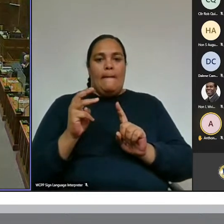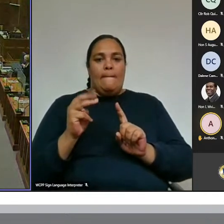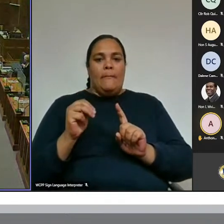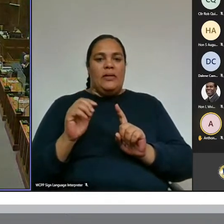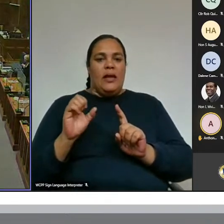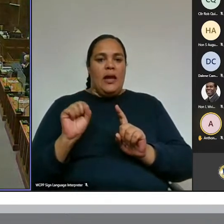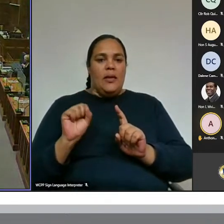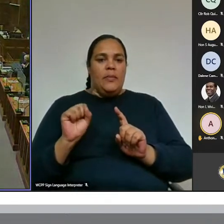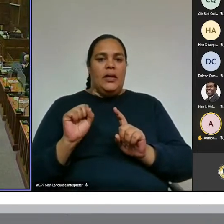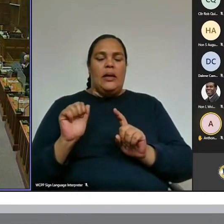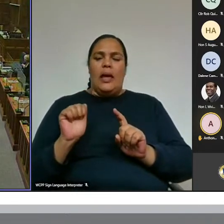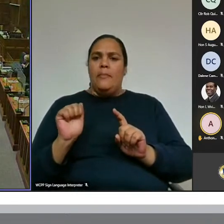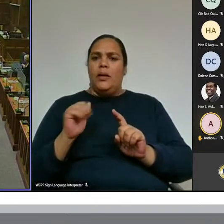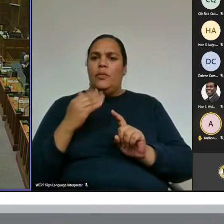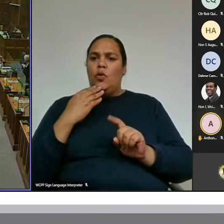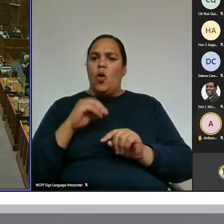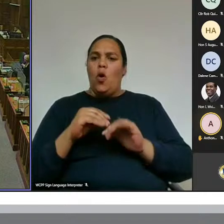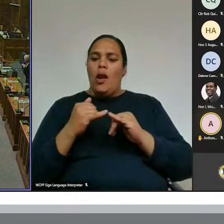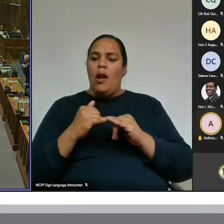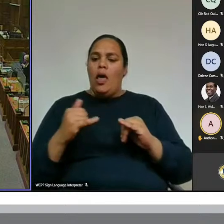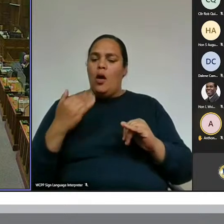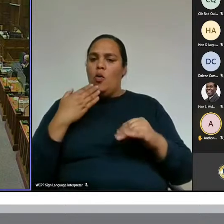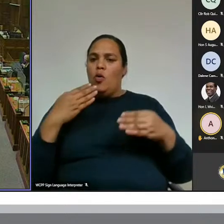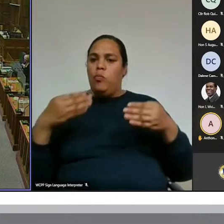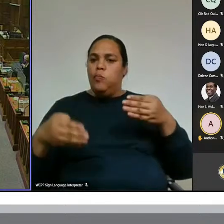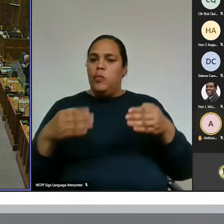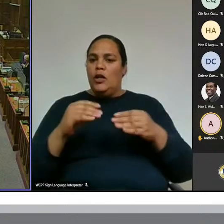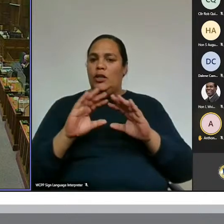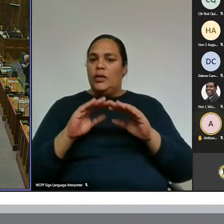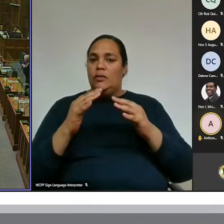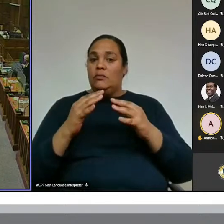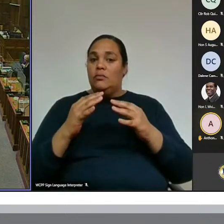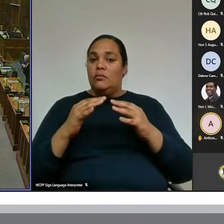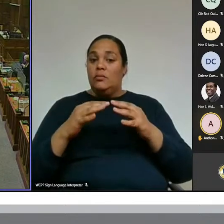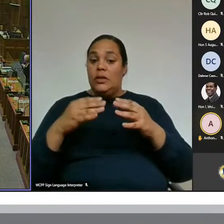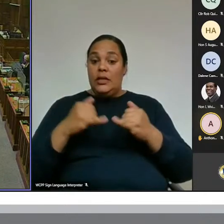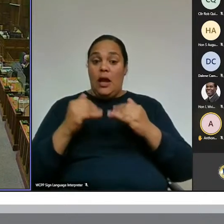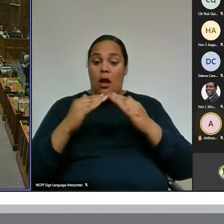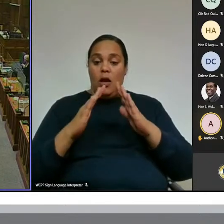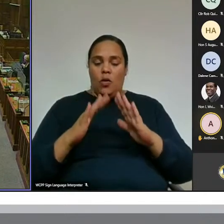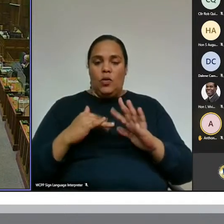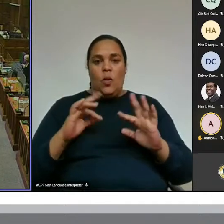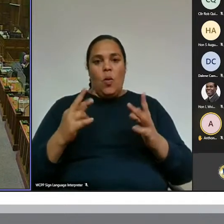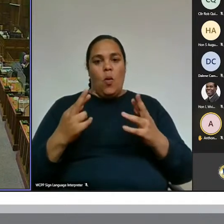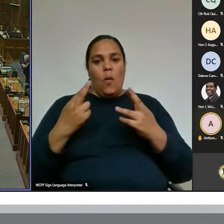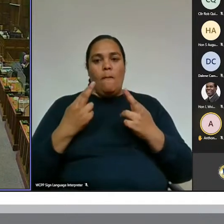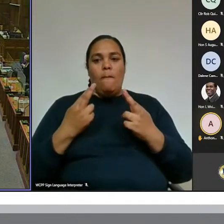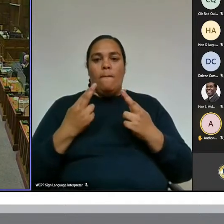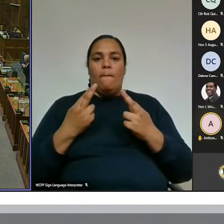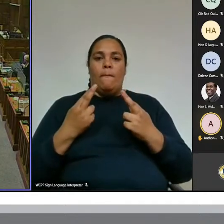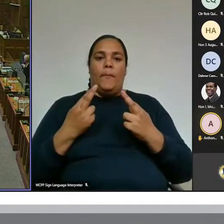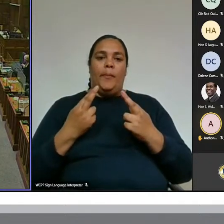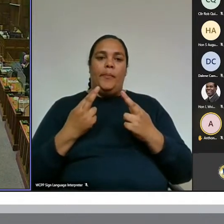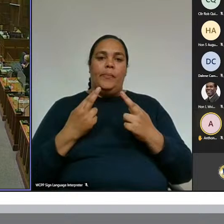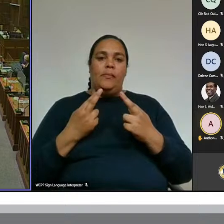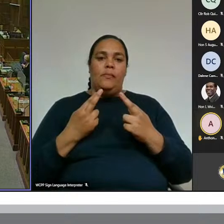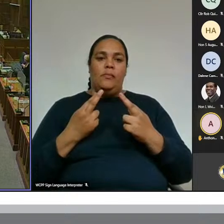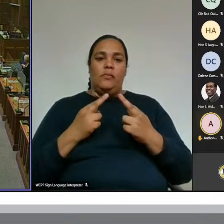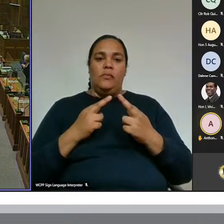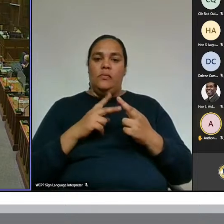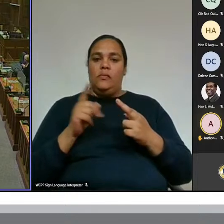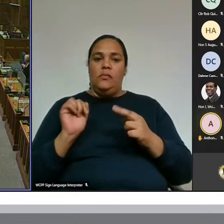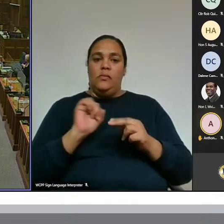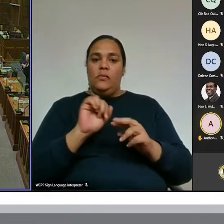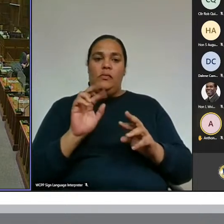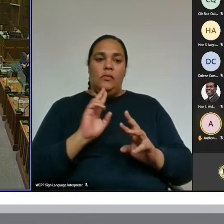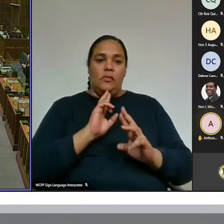who's online, and those who are present in the chamber. I hope your